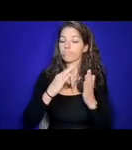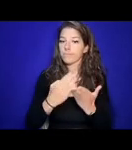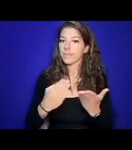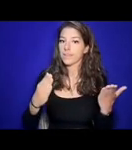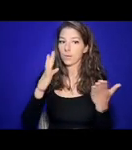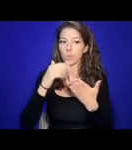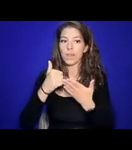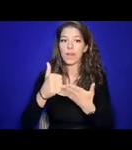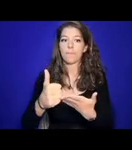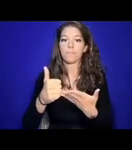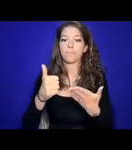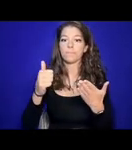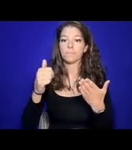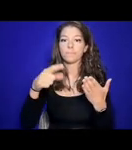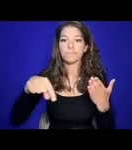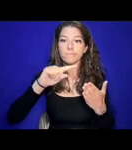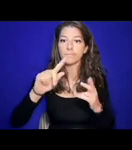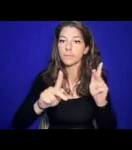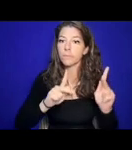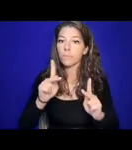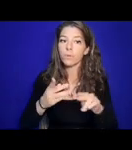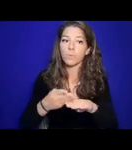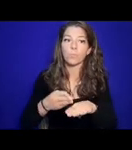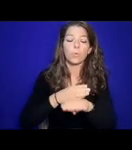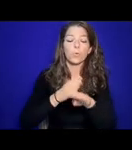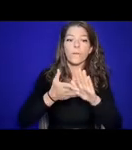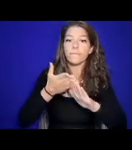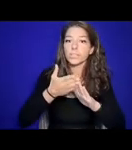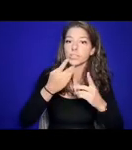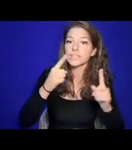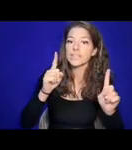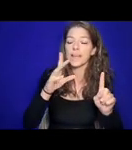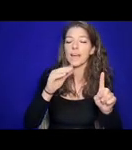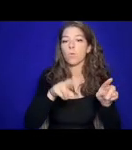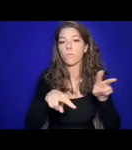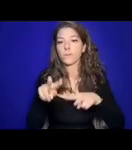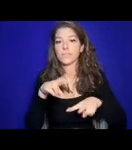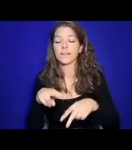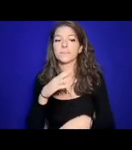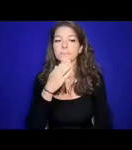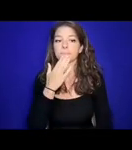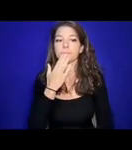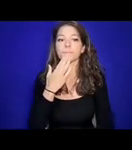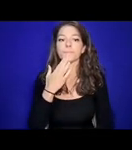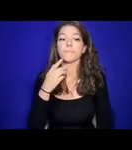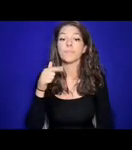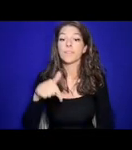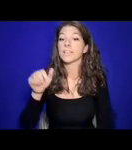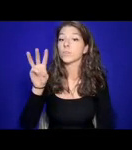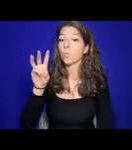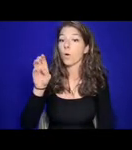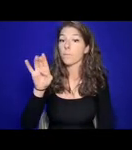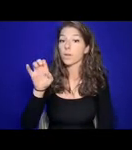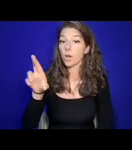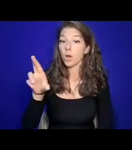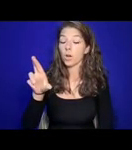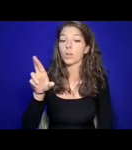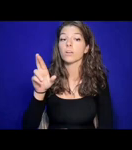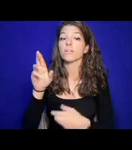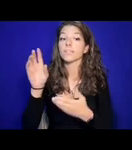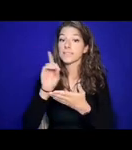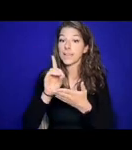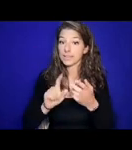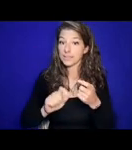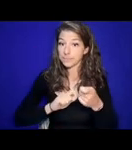will help entities improve their efficiency and oversight. And although this webinar is